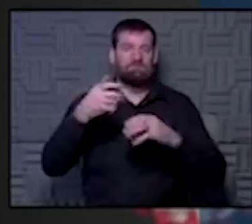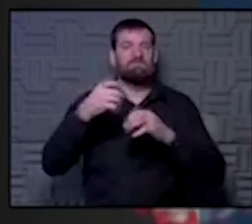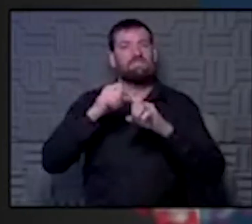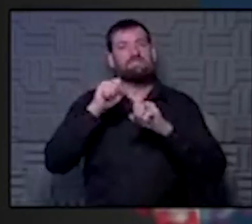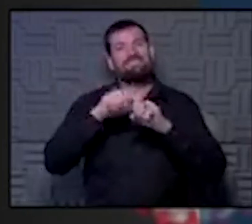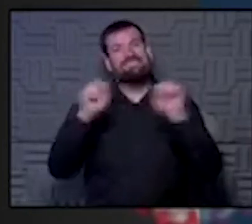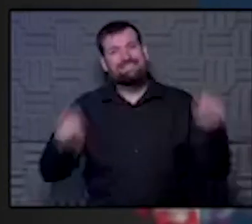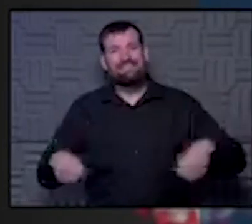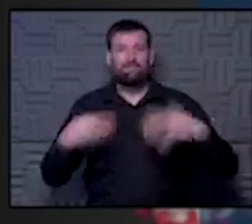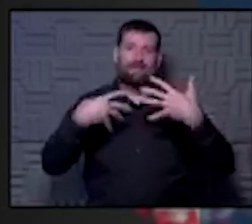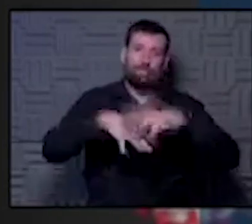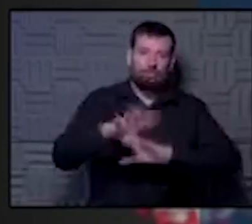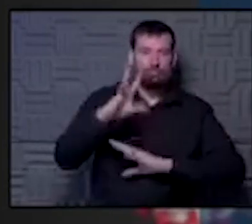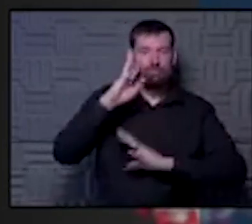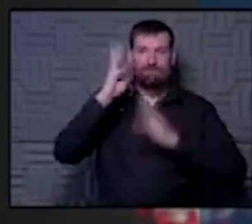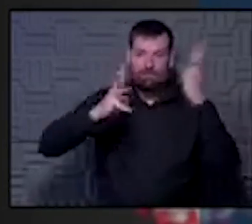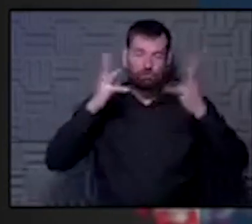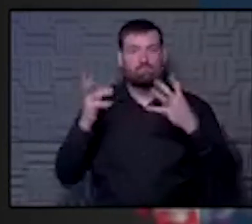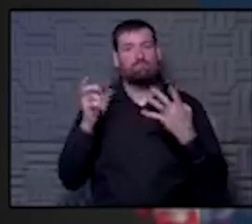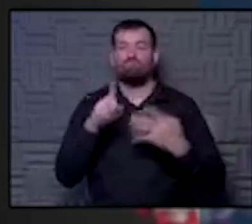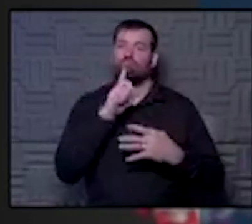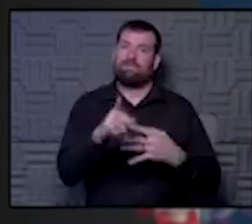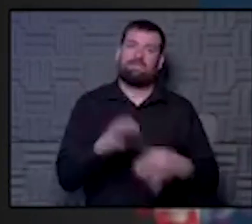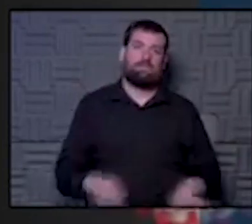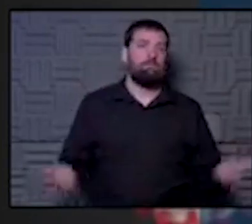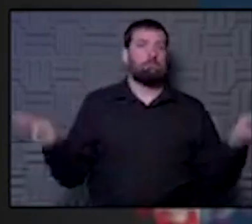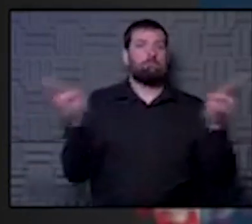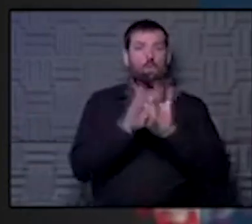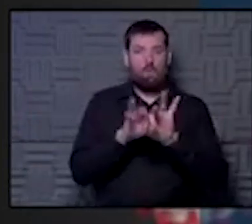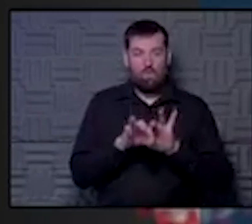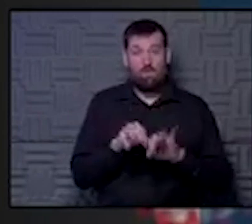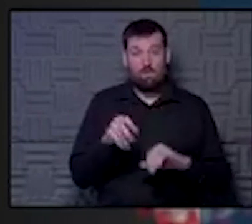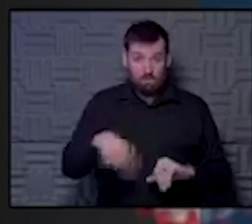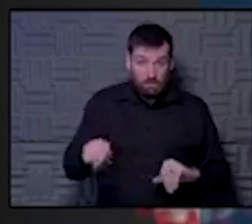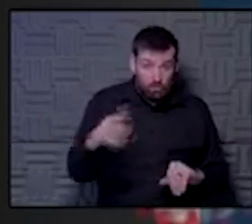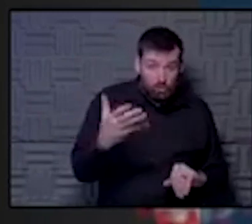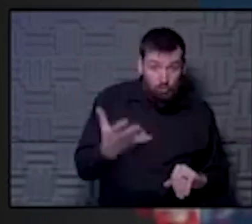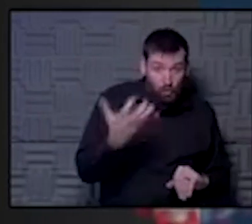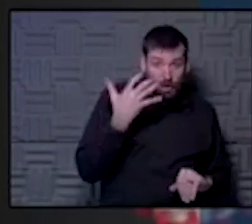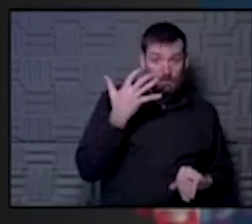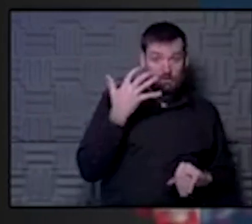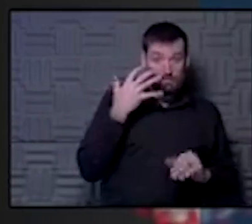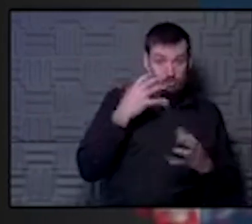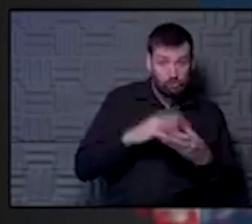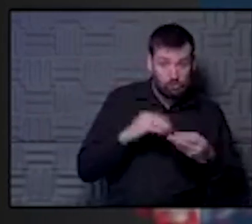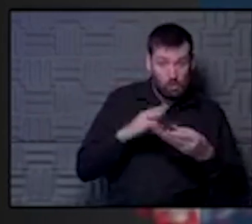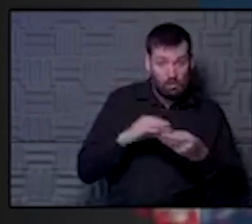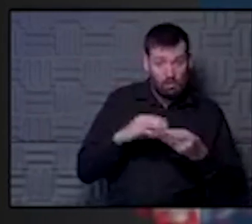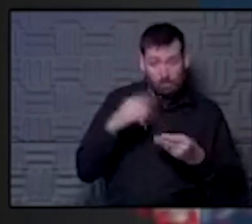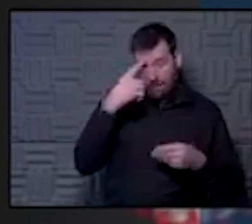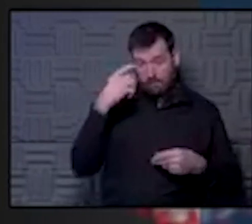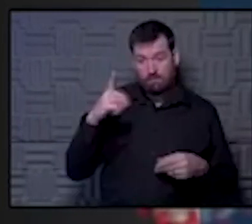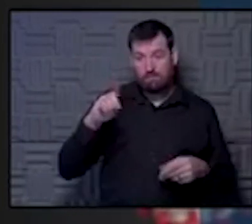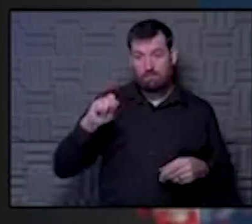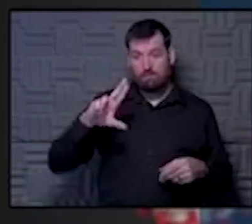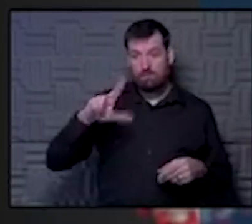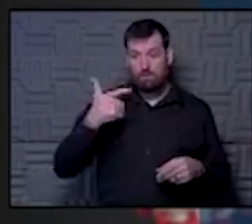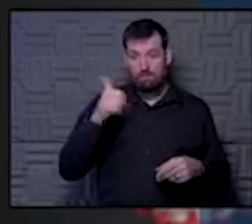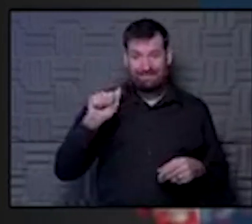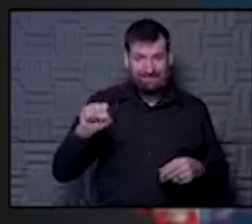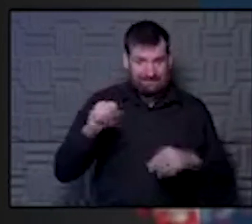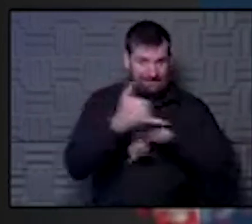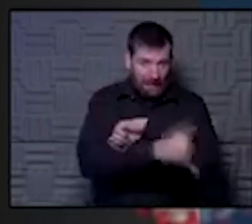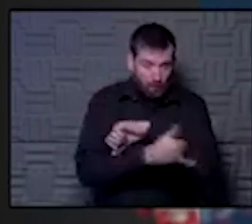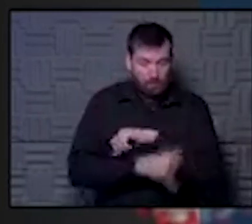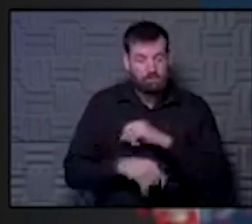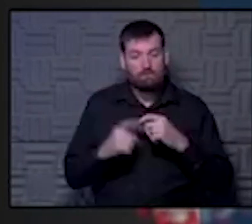on the KU campus. This is really important, people, because you want to hear this story, because Douglas County and the relationship and what